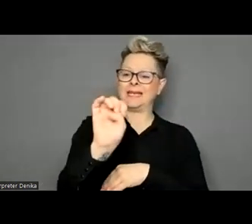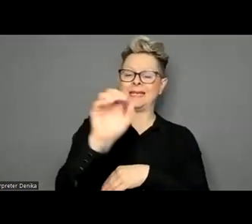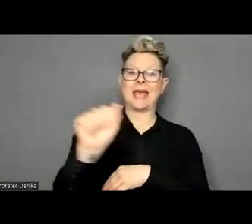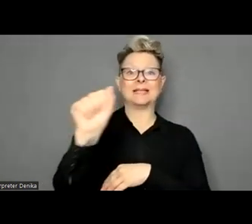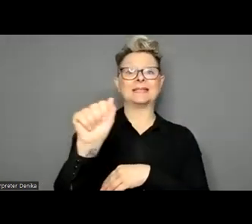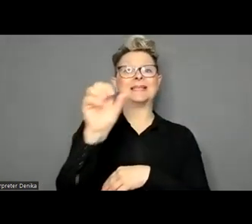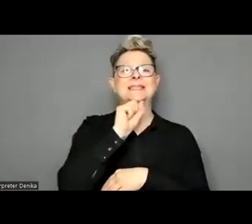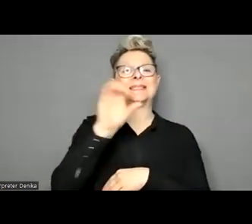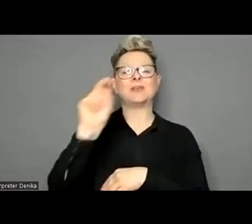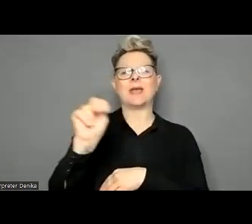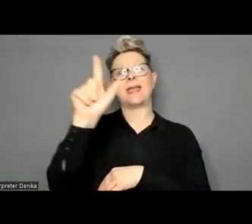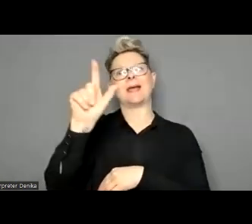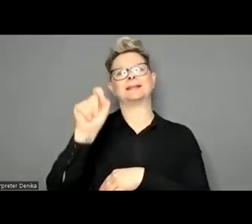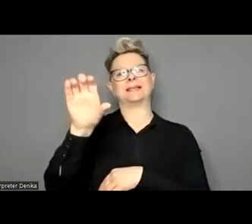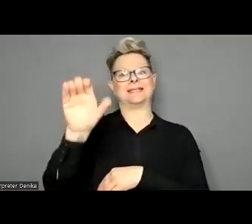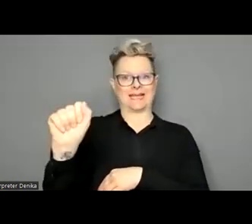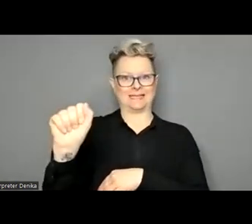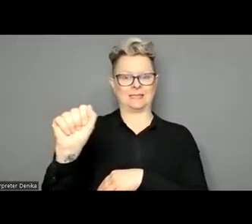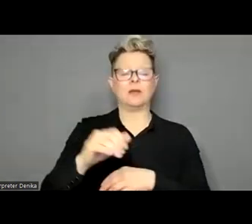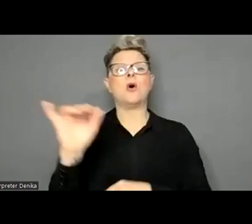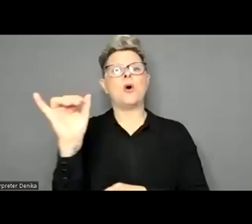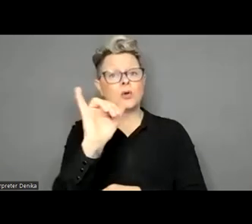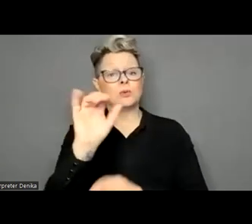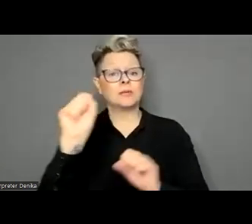seniorsnl.ca. Also, feel free to give us a call at